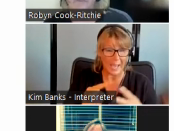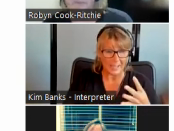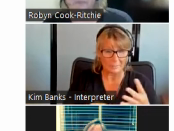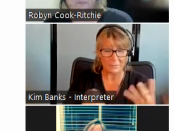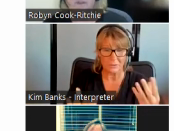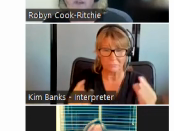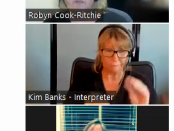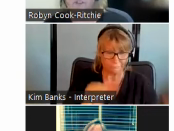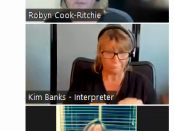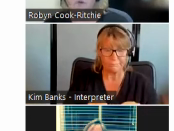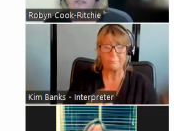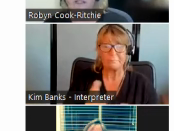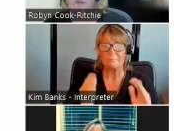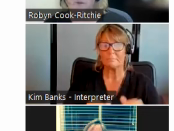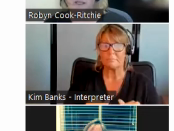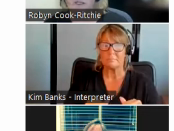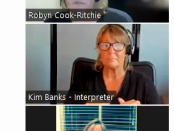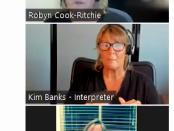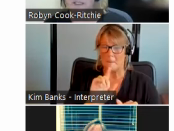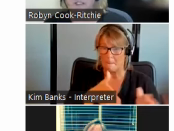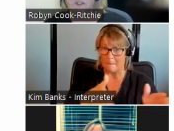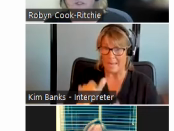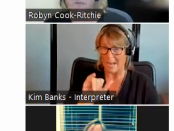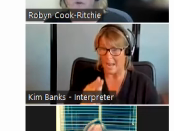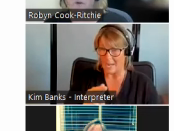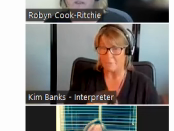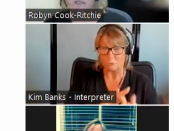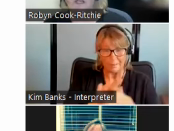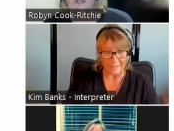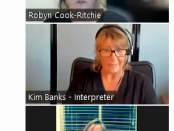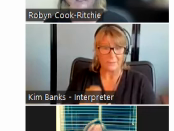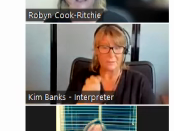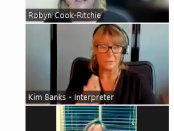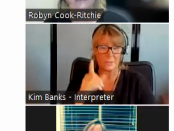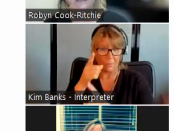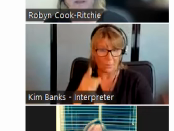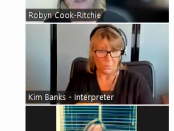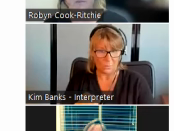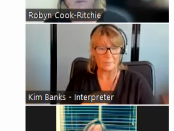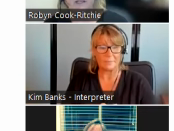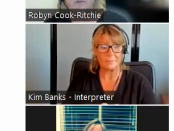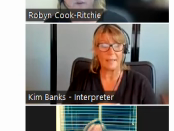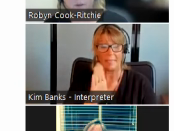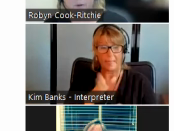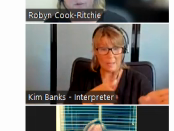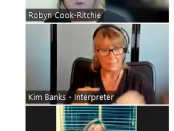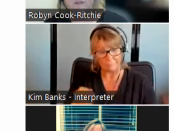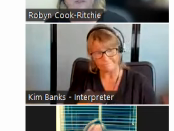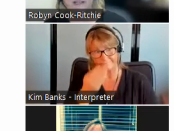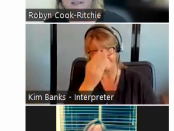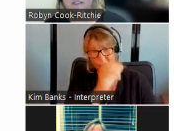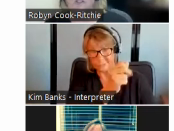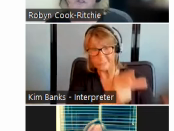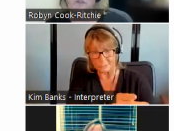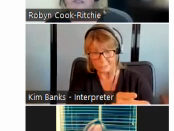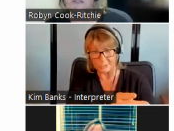together. You have your sub goals and then your plan items related to your sub goals. You need to then submit that plan for approval. So